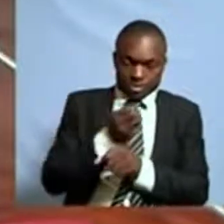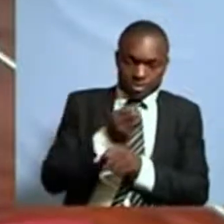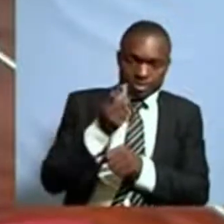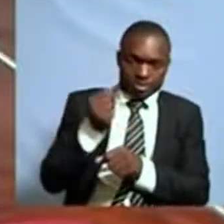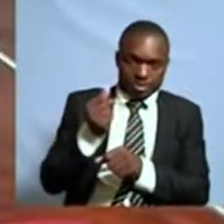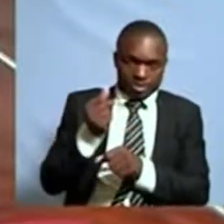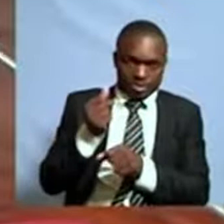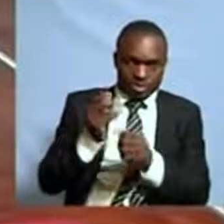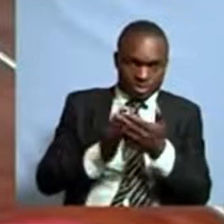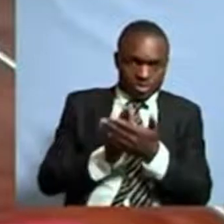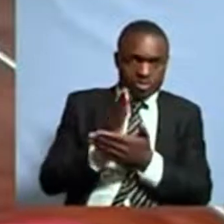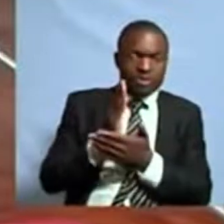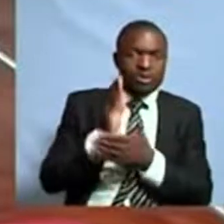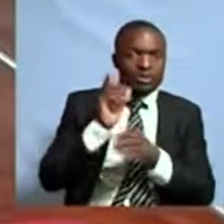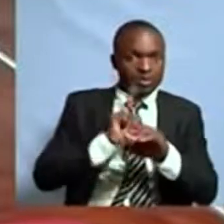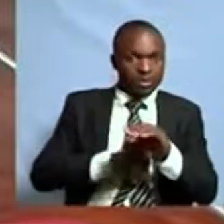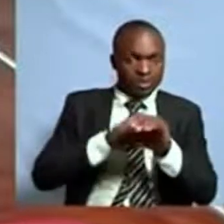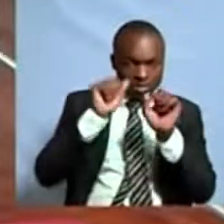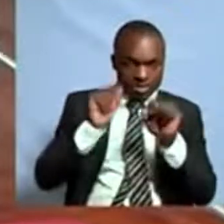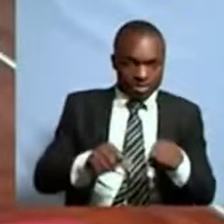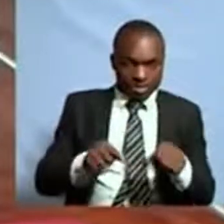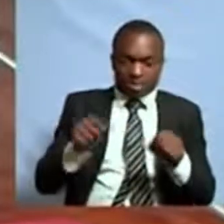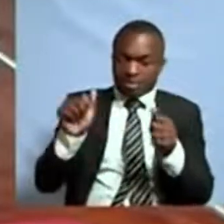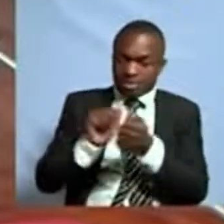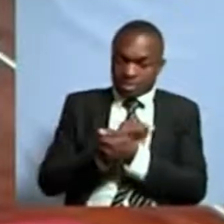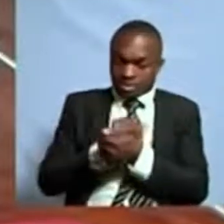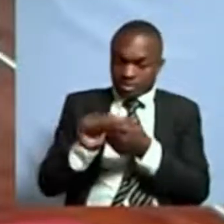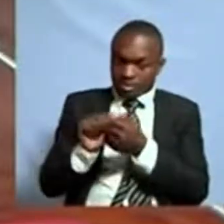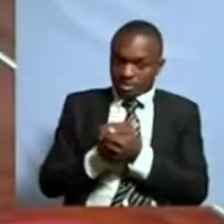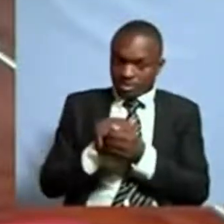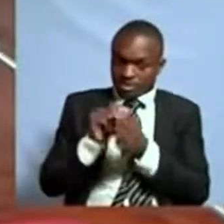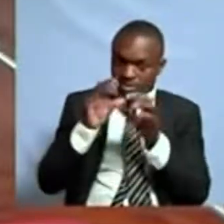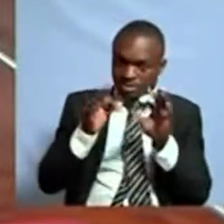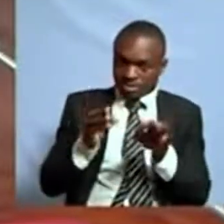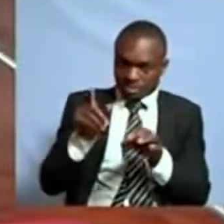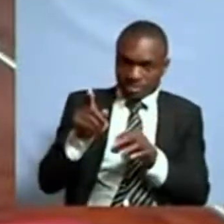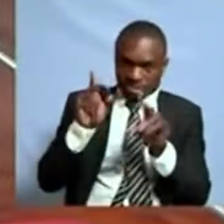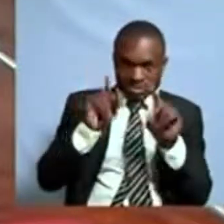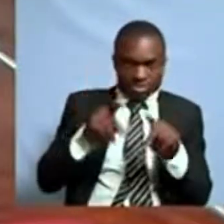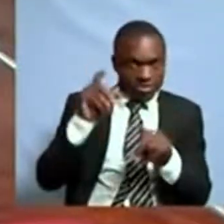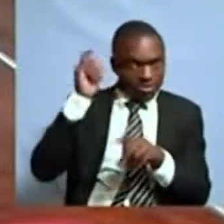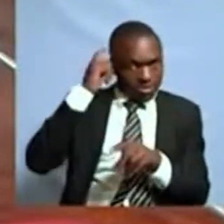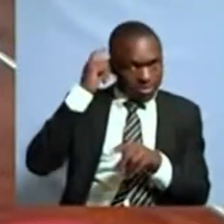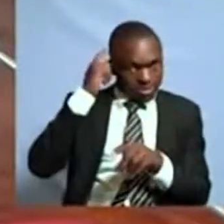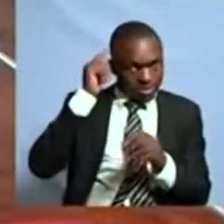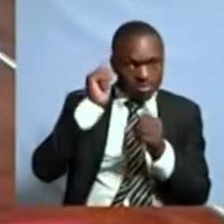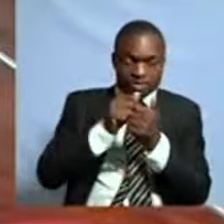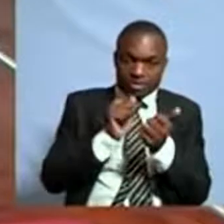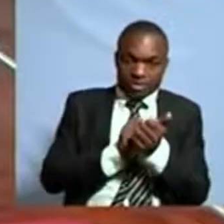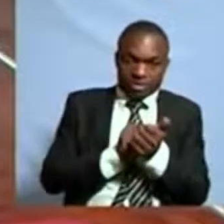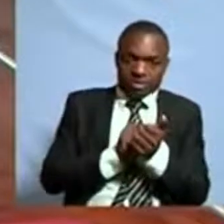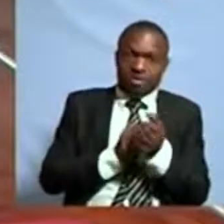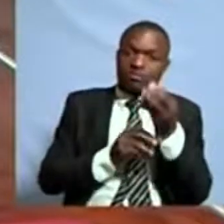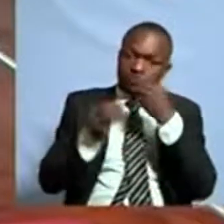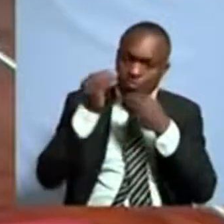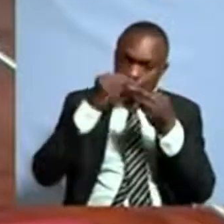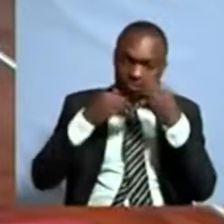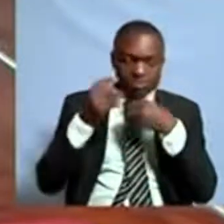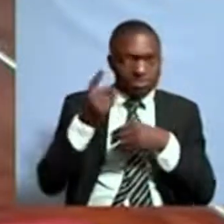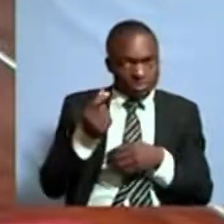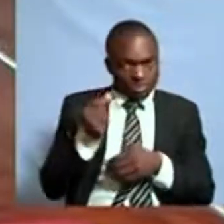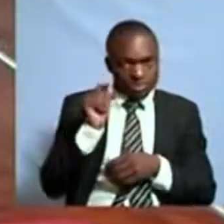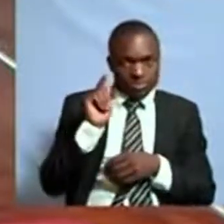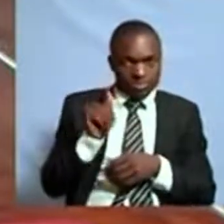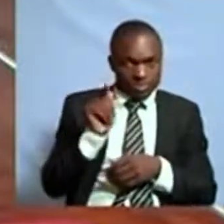right time, can still squander it. That if that person's mind is about squandering money. And for